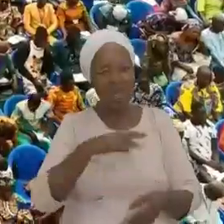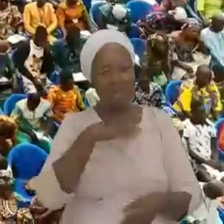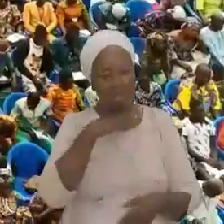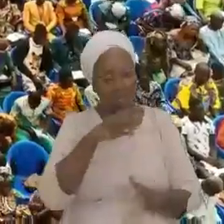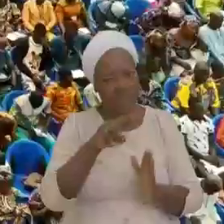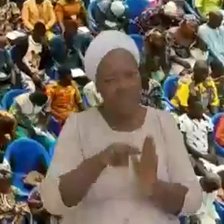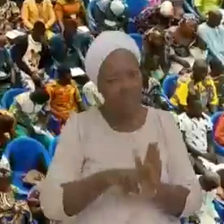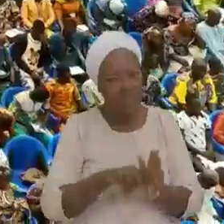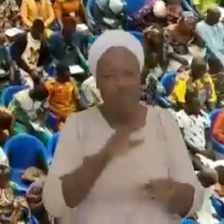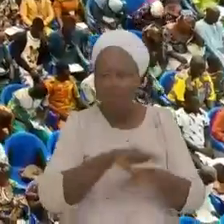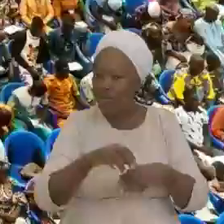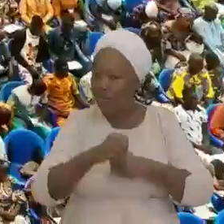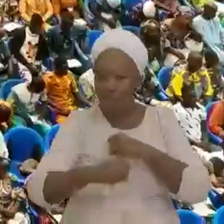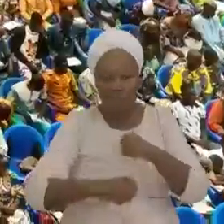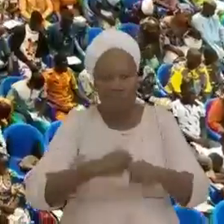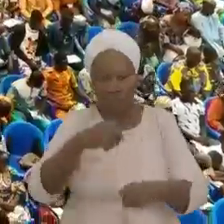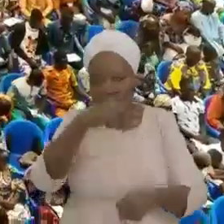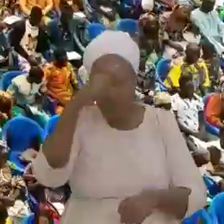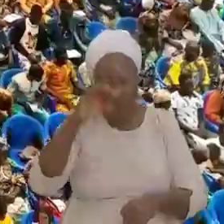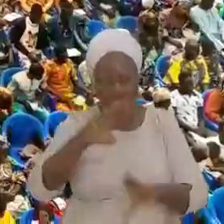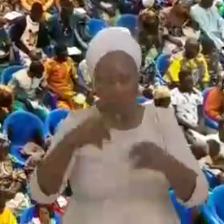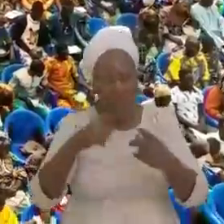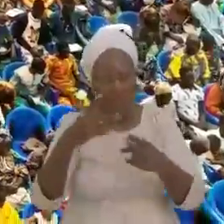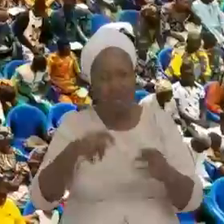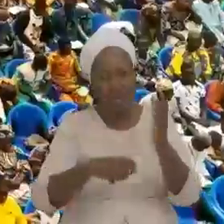Don't suffer because you are giving to the flesh.